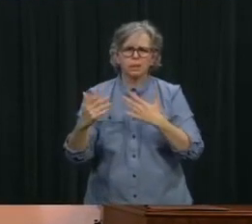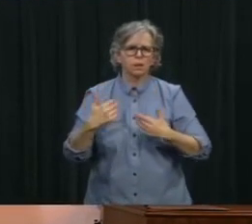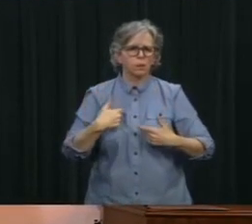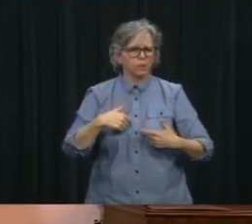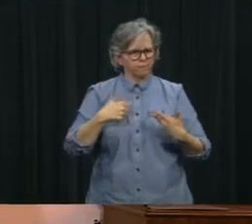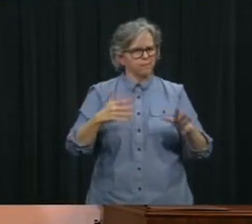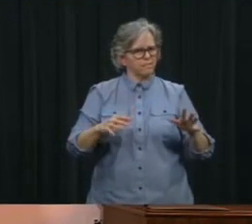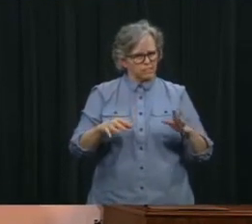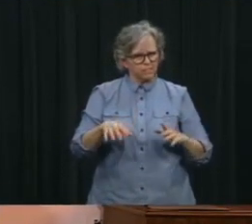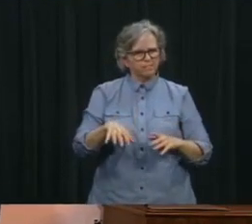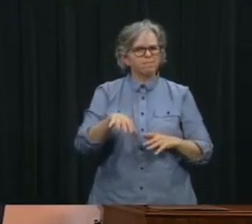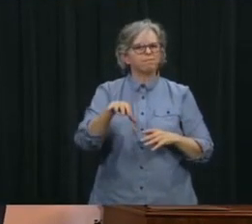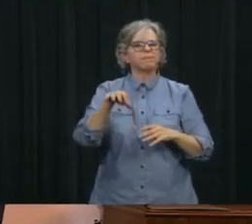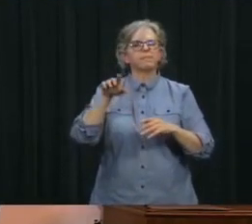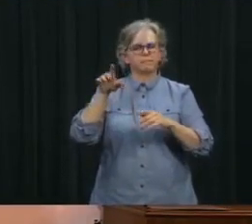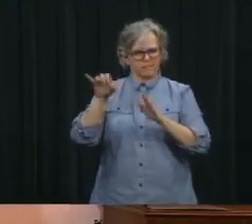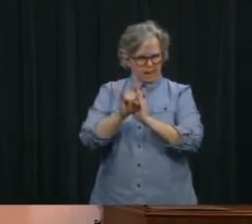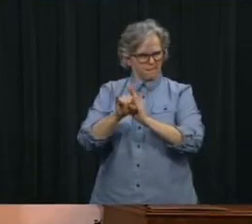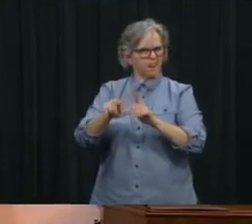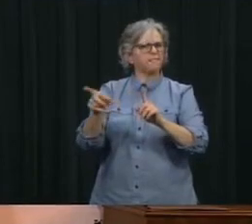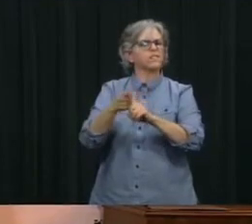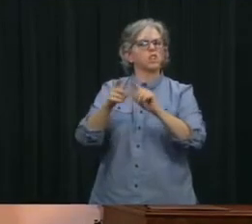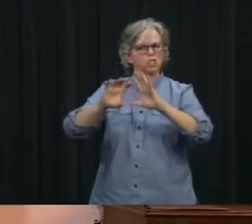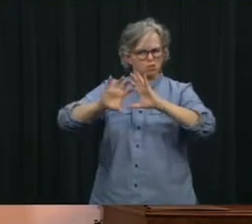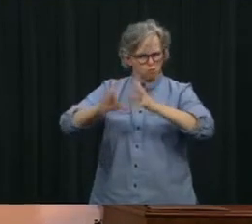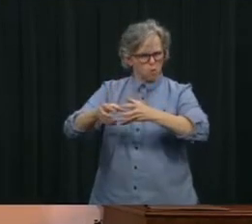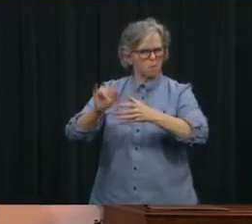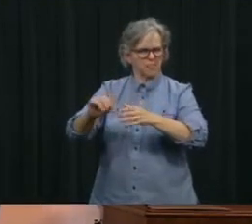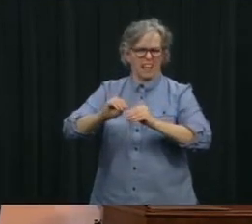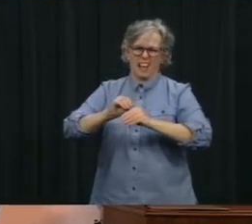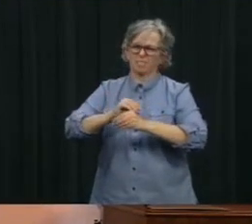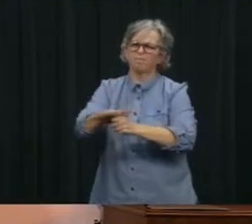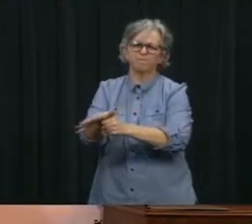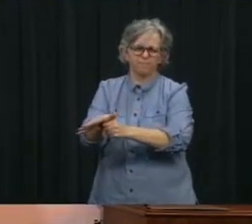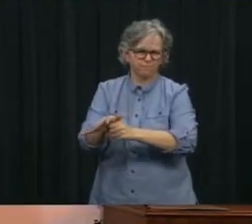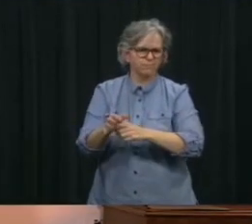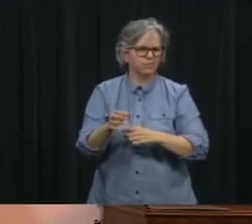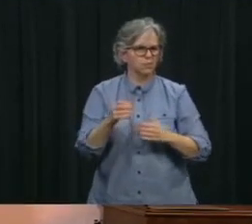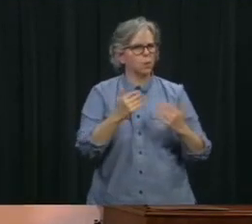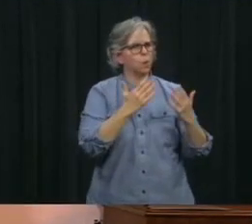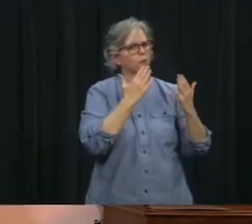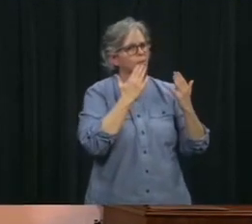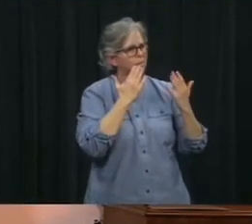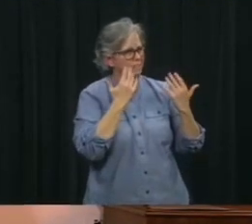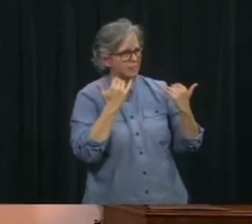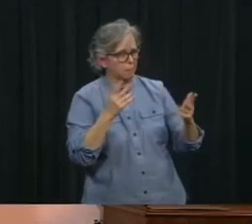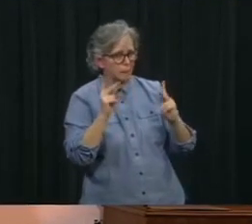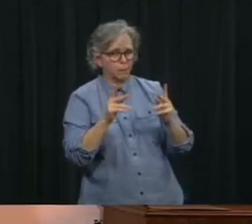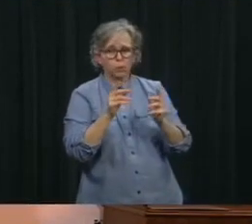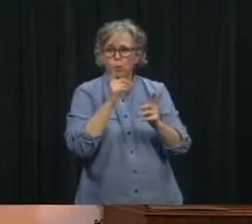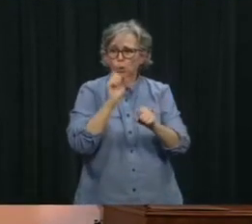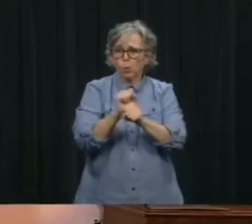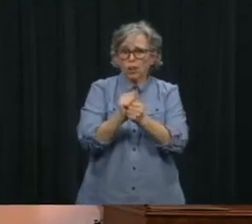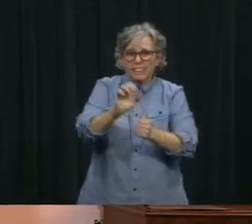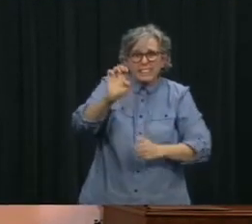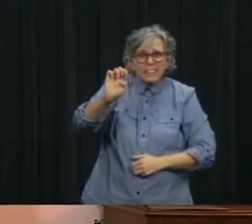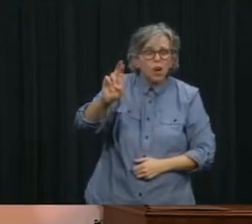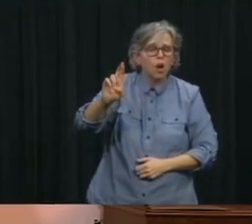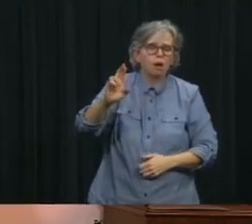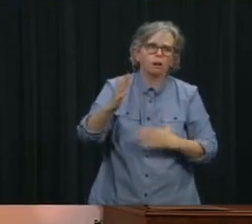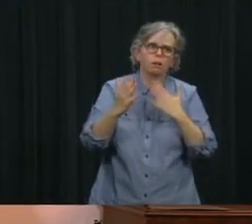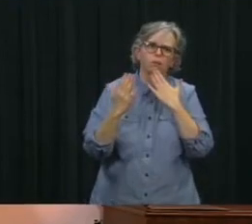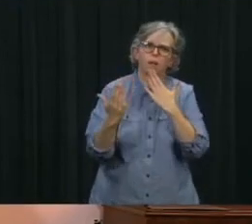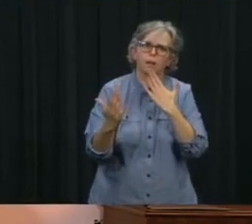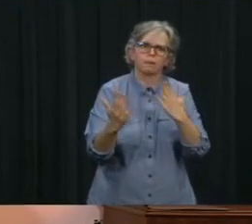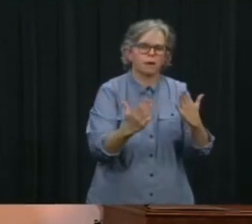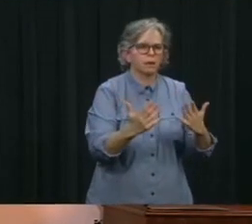I also want to thank the people that are working in my emergency operating center. I visited the emergency operating